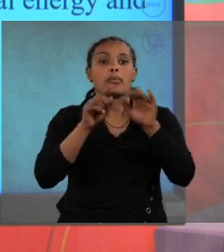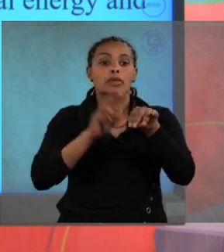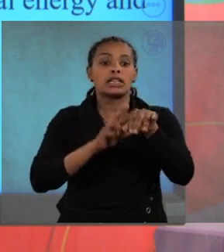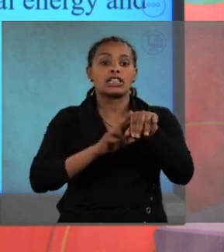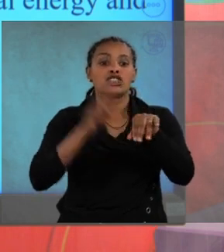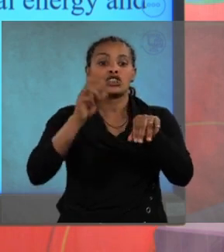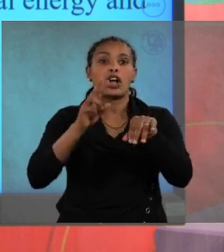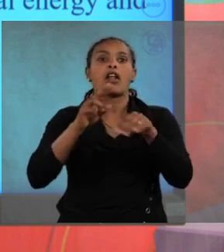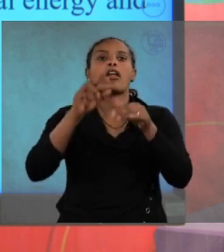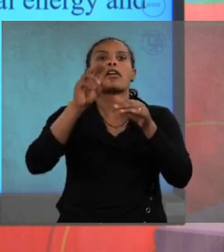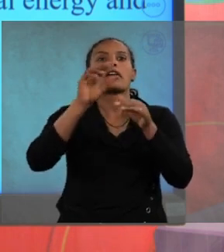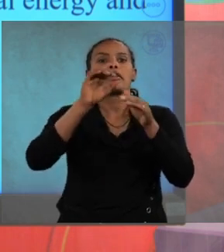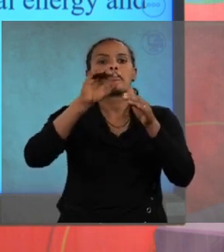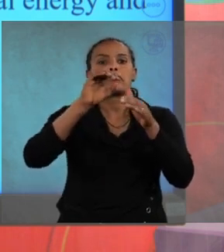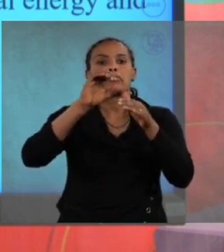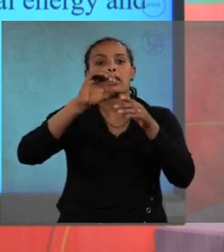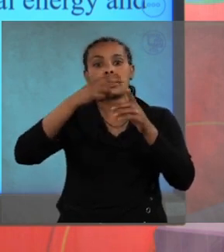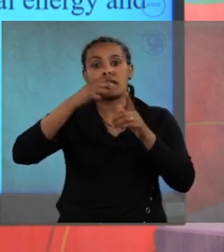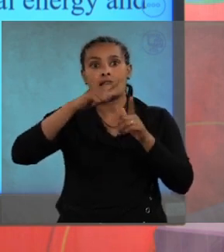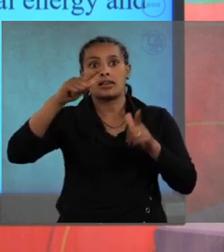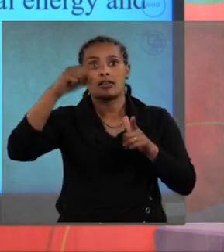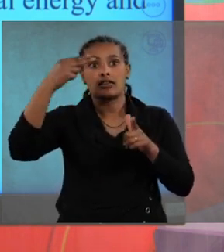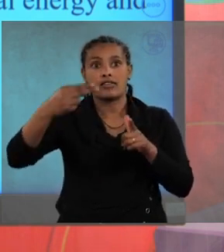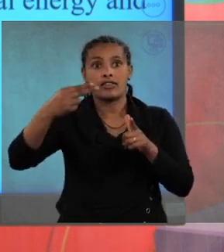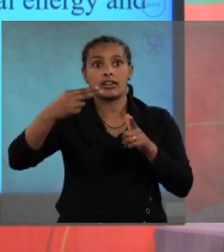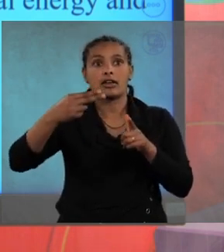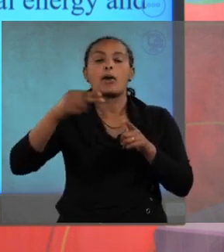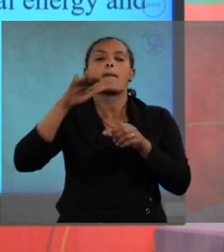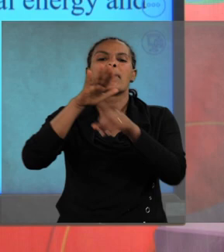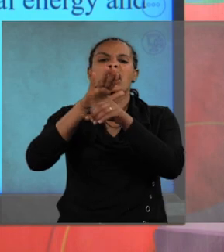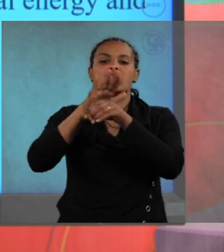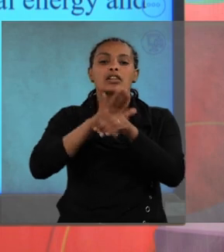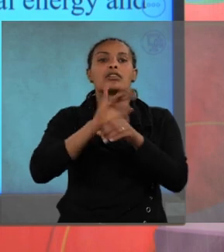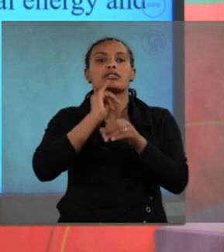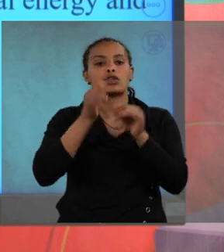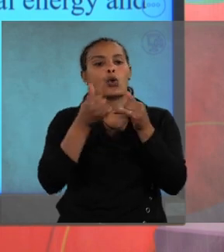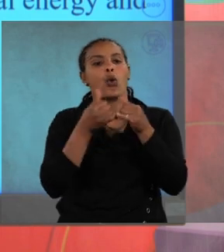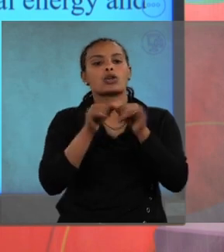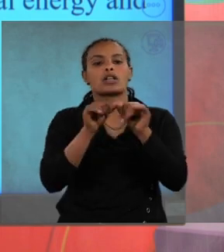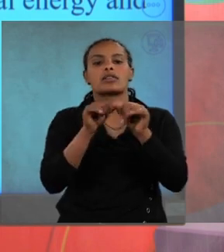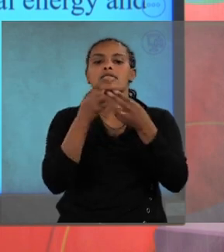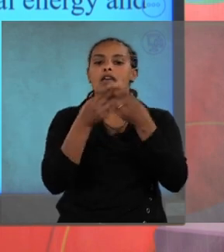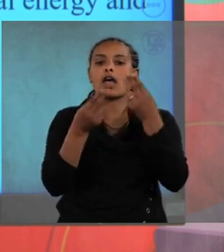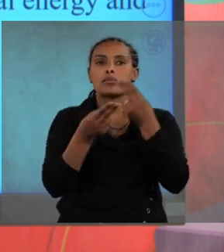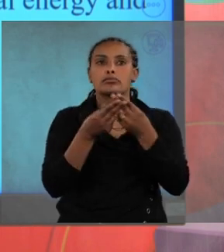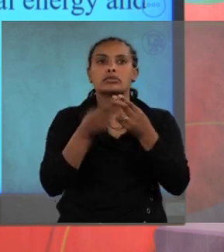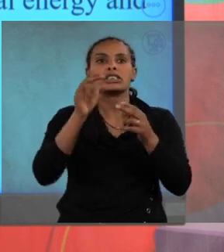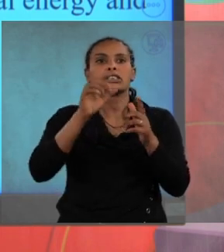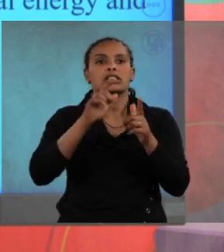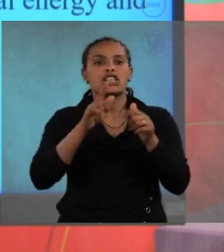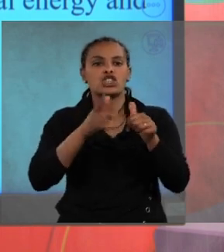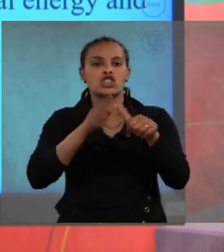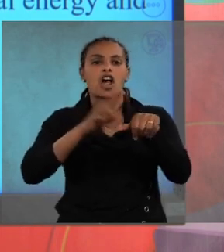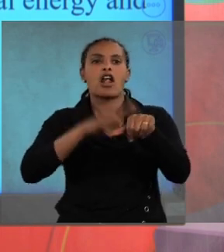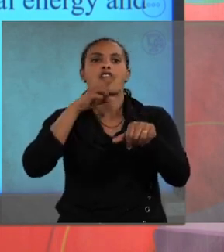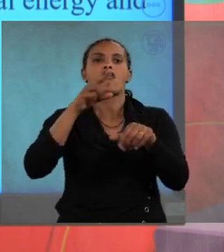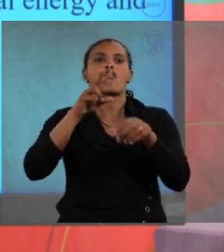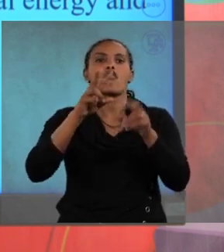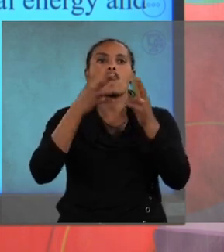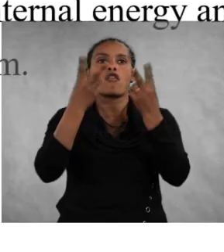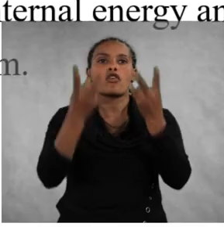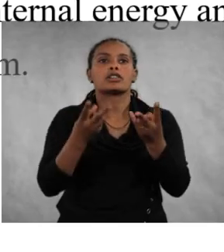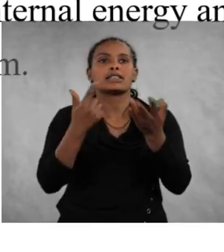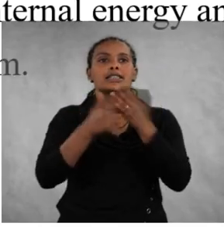is initial internal energy plus pressure is constant times initial volume. Now this